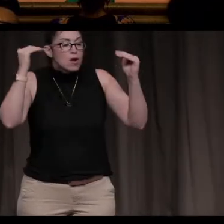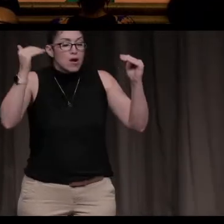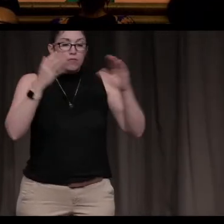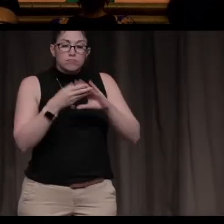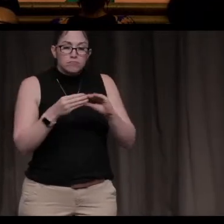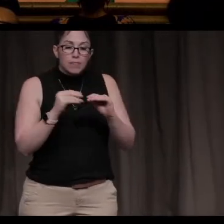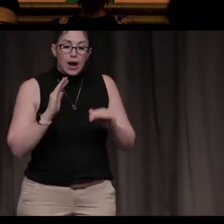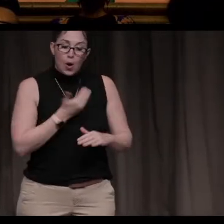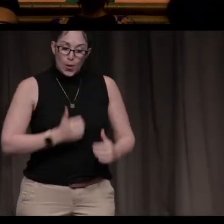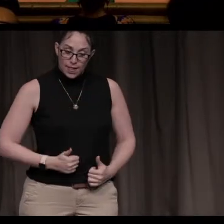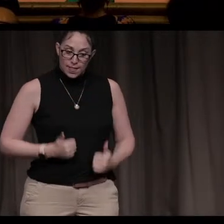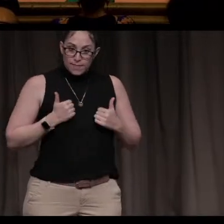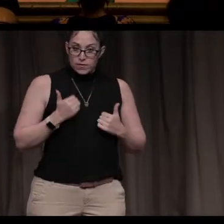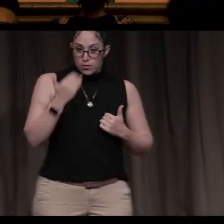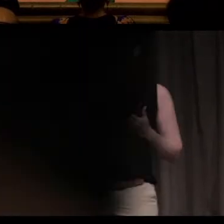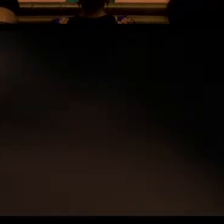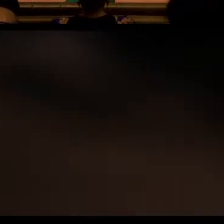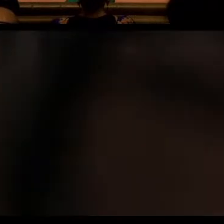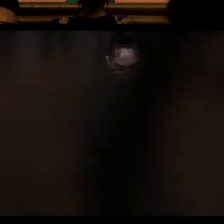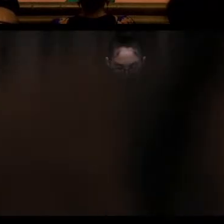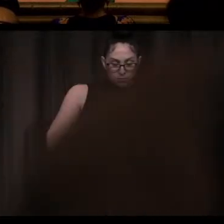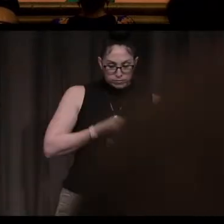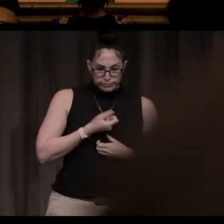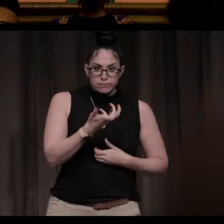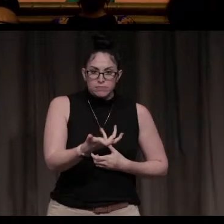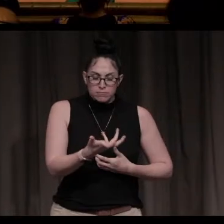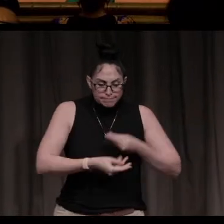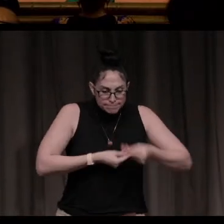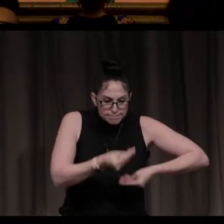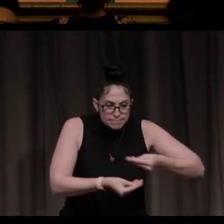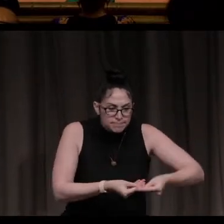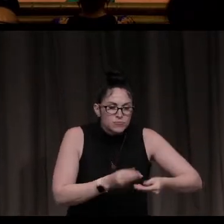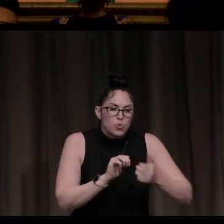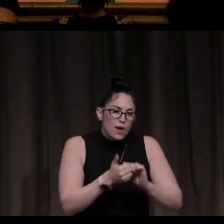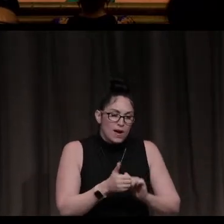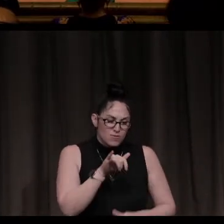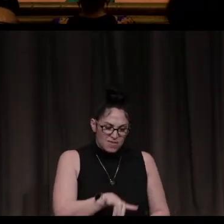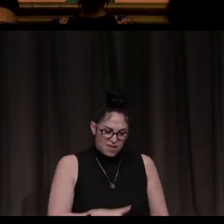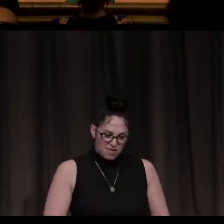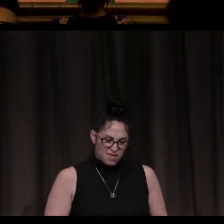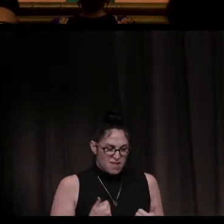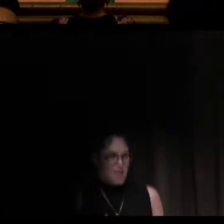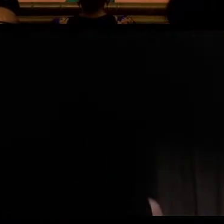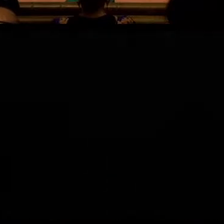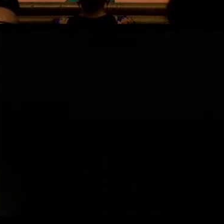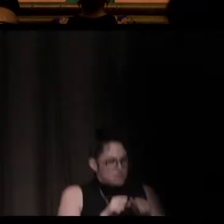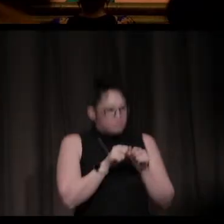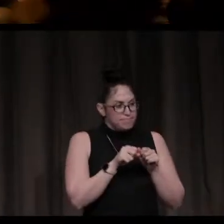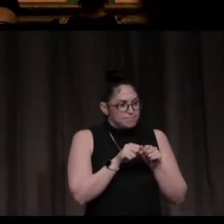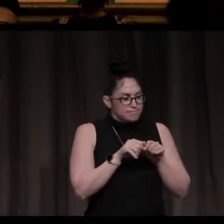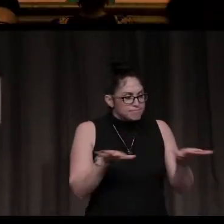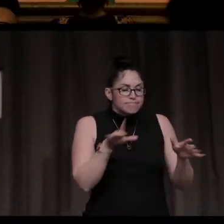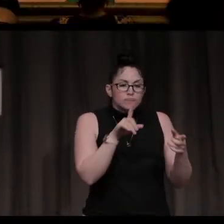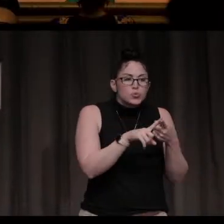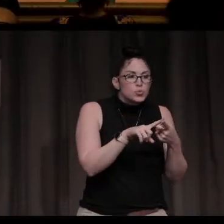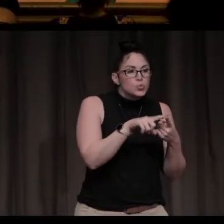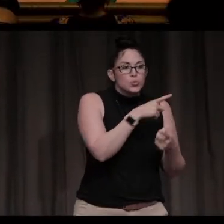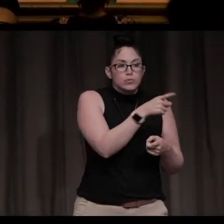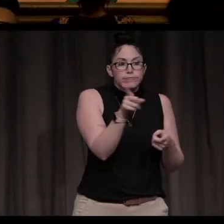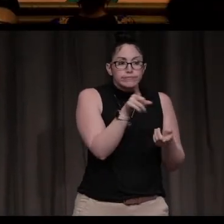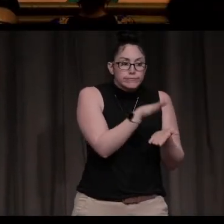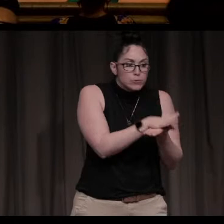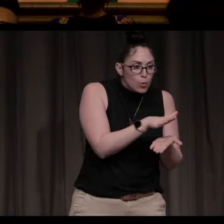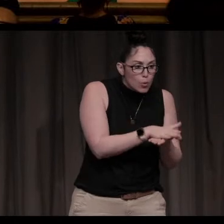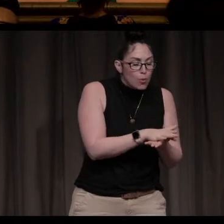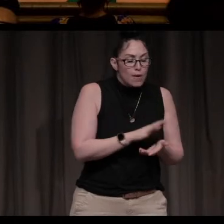that we're passing on, but how can this life infuse places like the academy? And so I'm really looking forward to the different ways that we